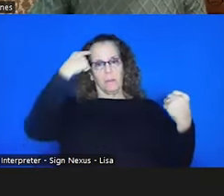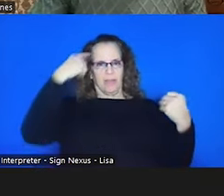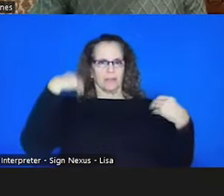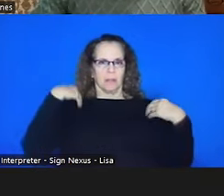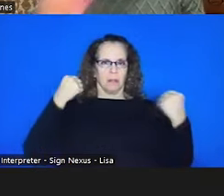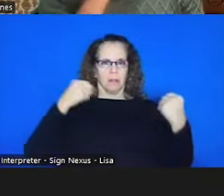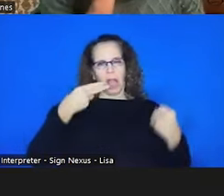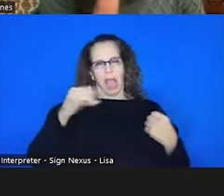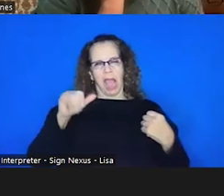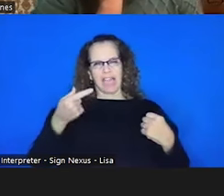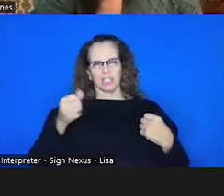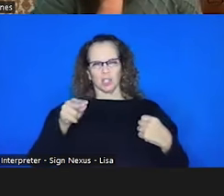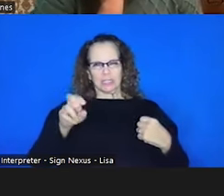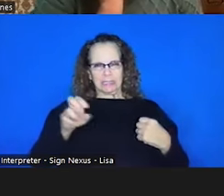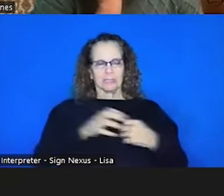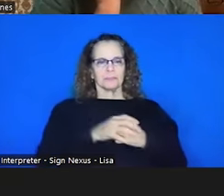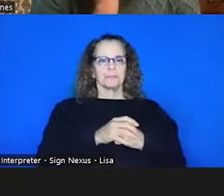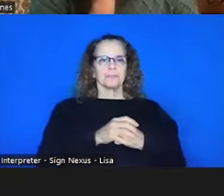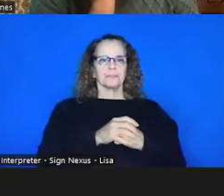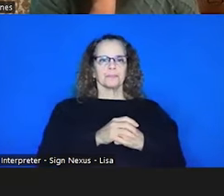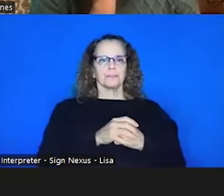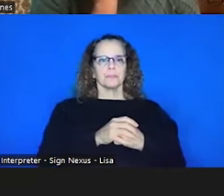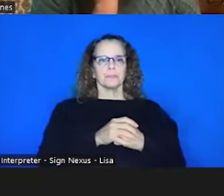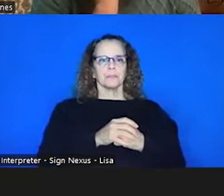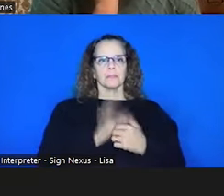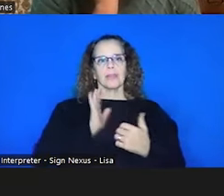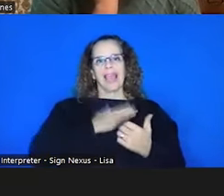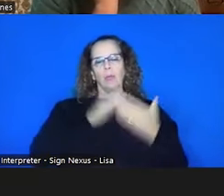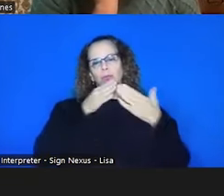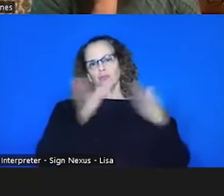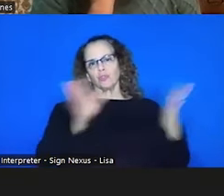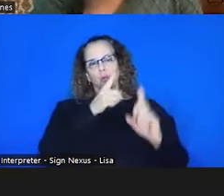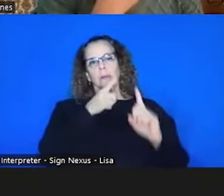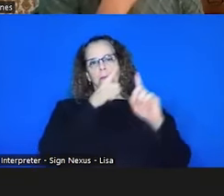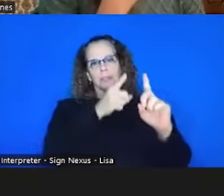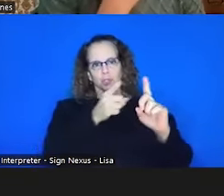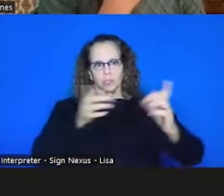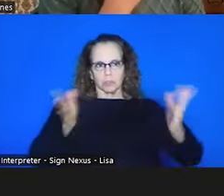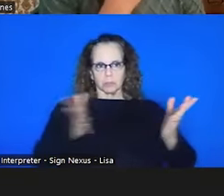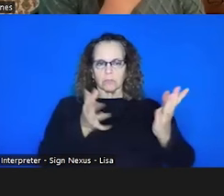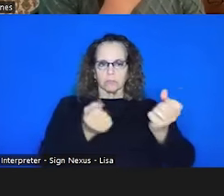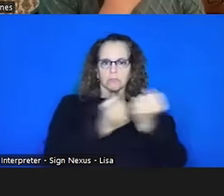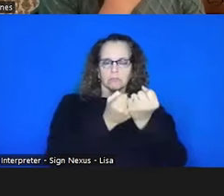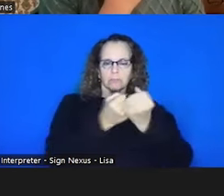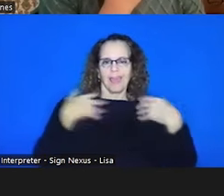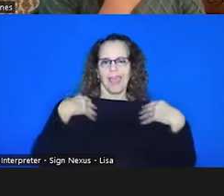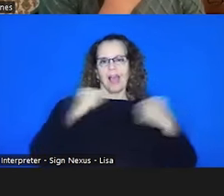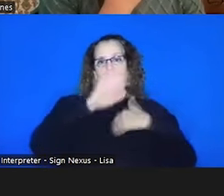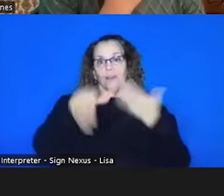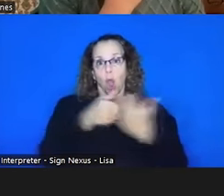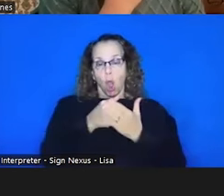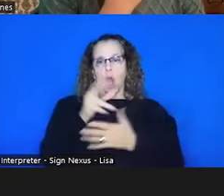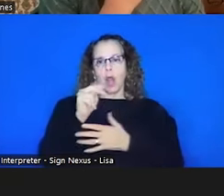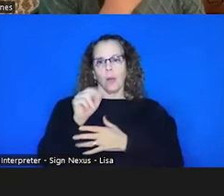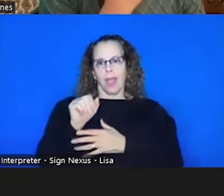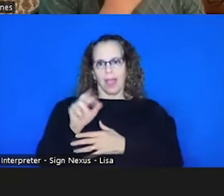mean, obviously we, you know, our overall mission is to promote the health of all New Yorkers. And, you know, obviously TGNC and B New Yorkers,